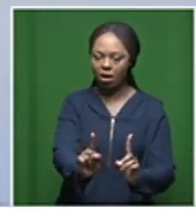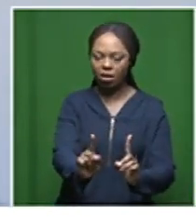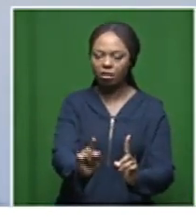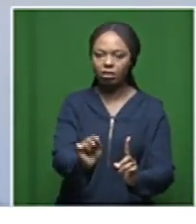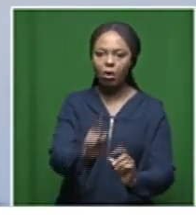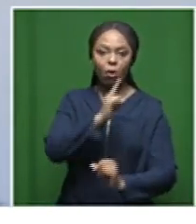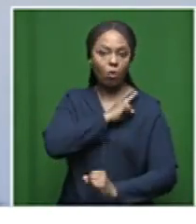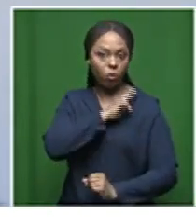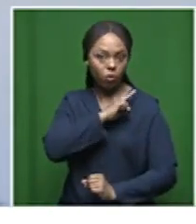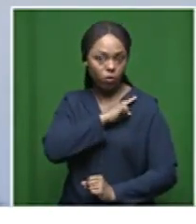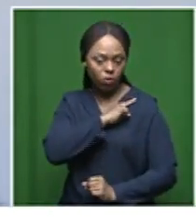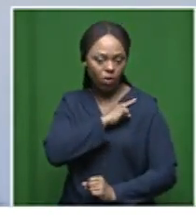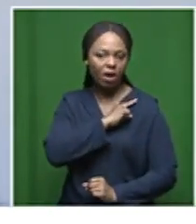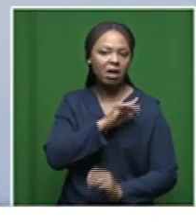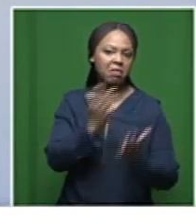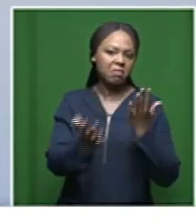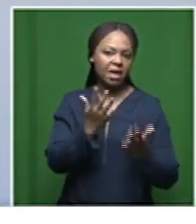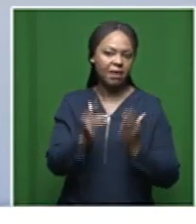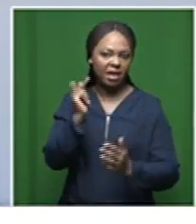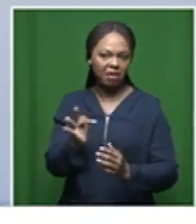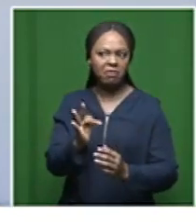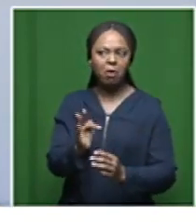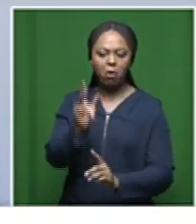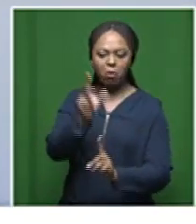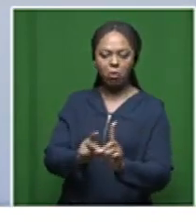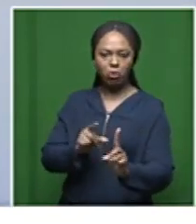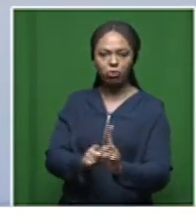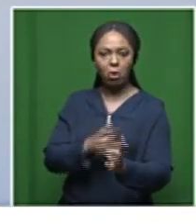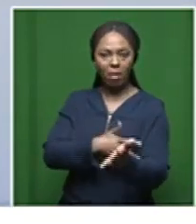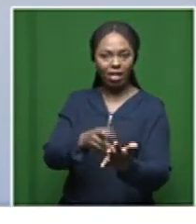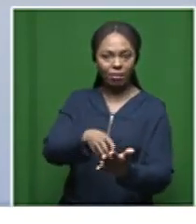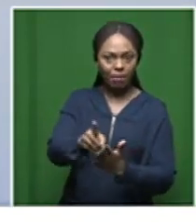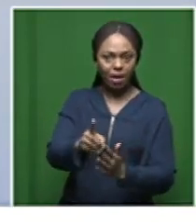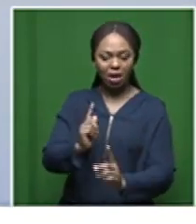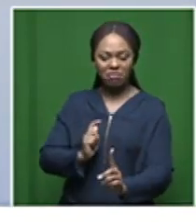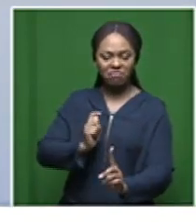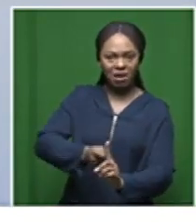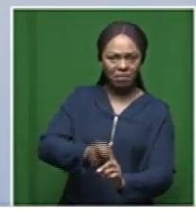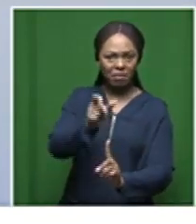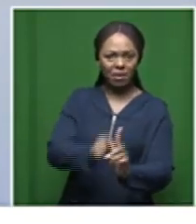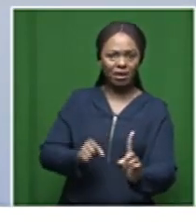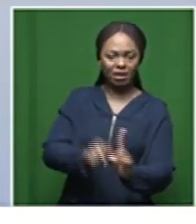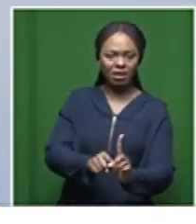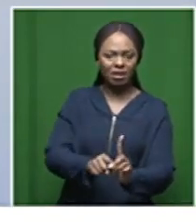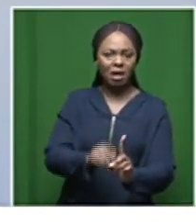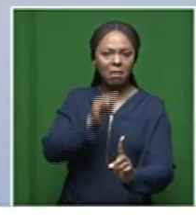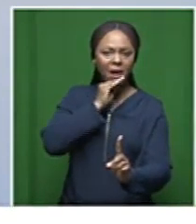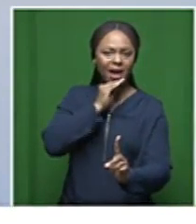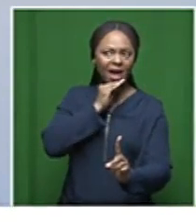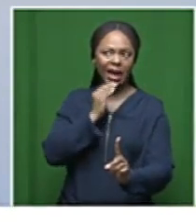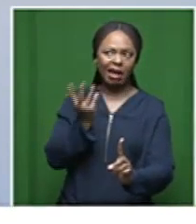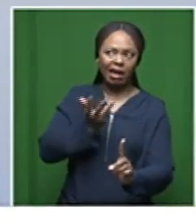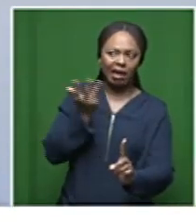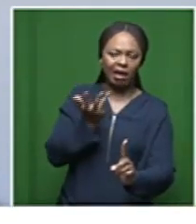The reason for this is because if you incentivize the donation of blood, you actually significantly